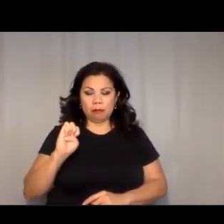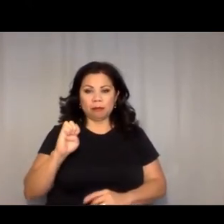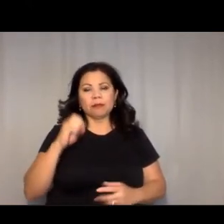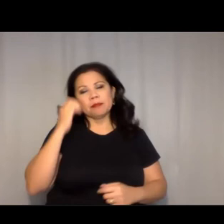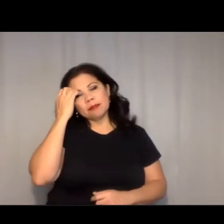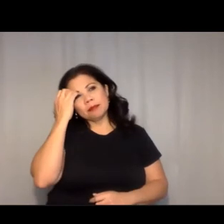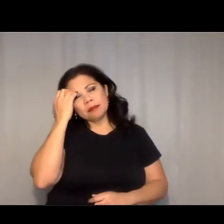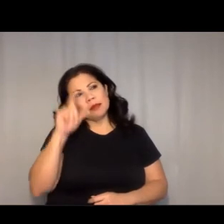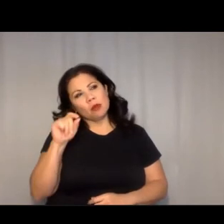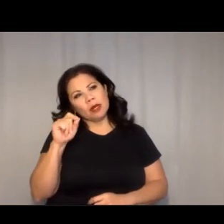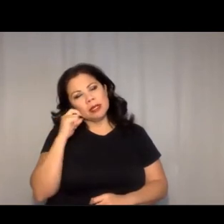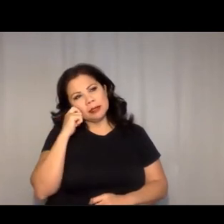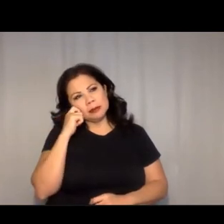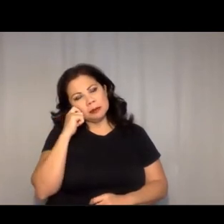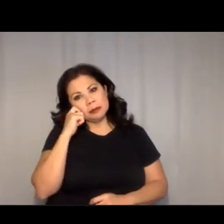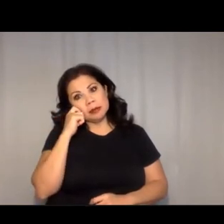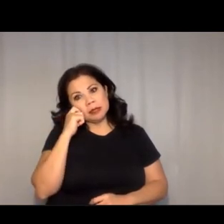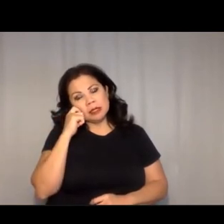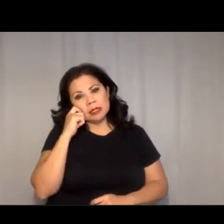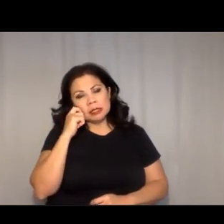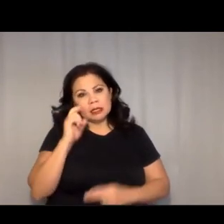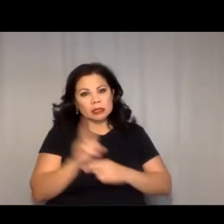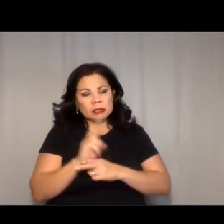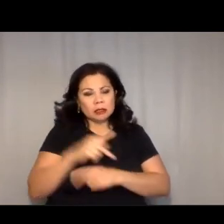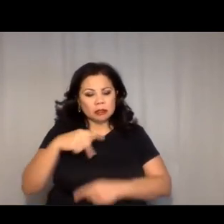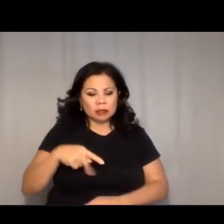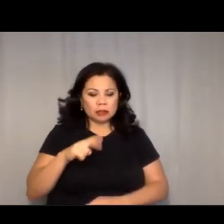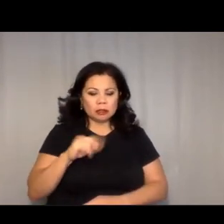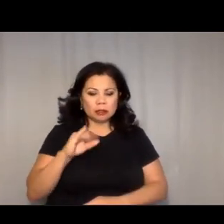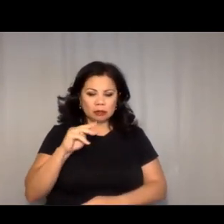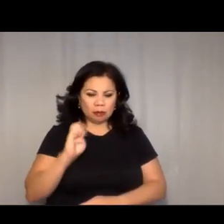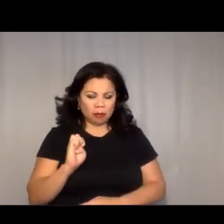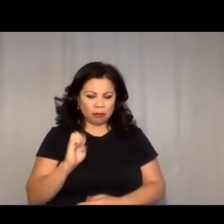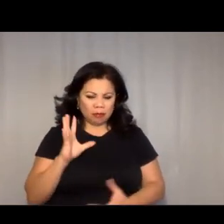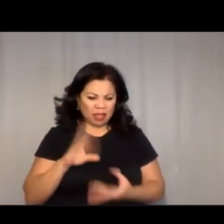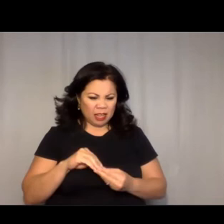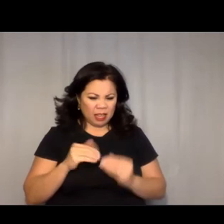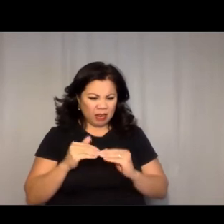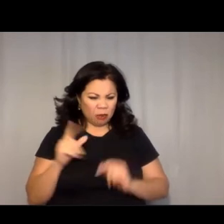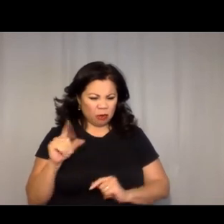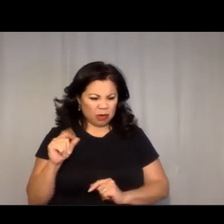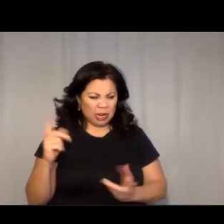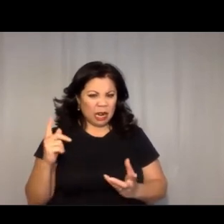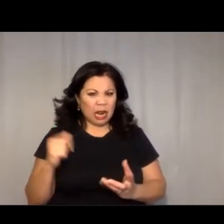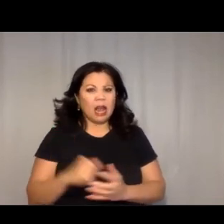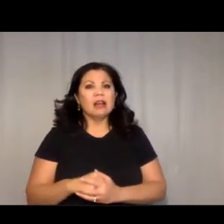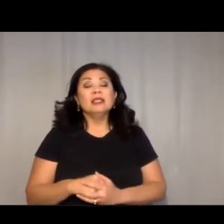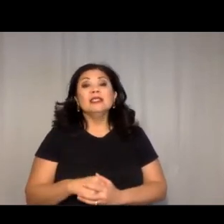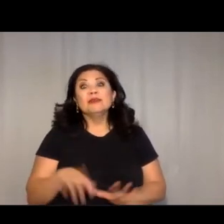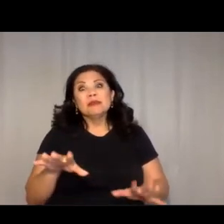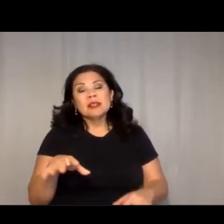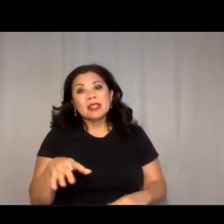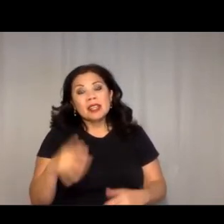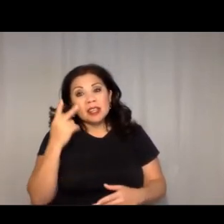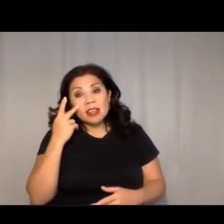oh my goodness, what? I'm going to use primes here. I'm forgetting what makes 20. Well, if you forget, look. Look at what you